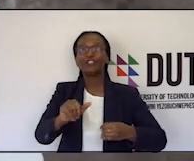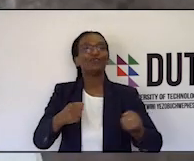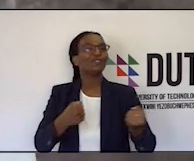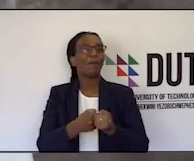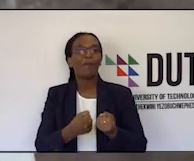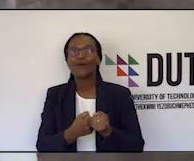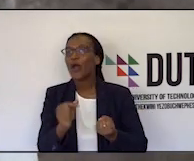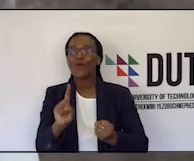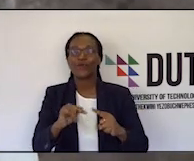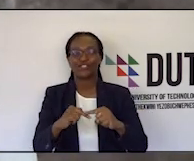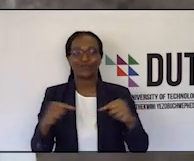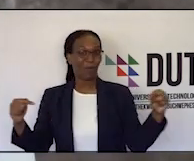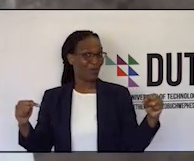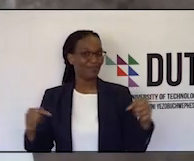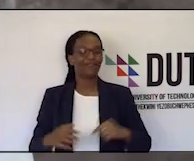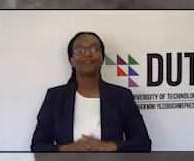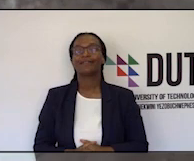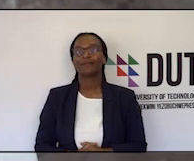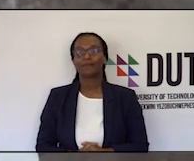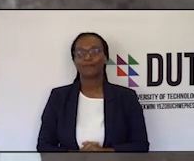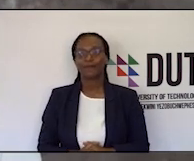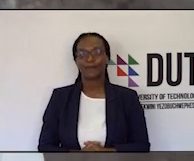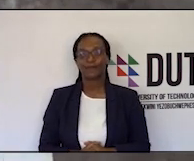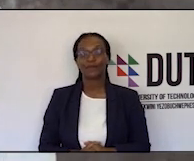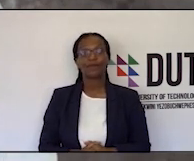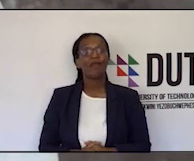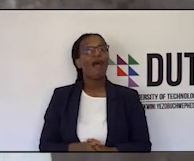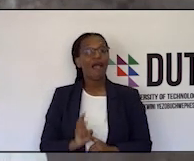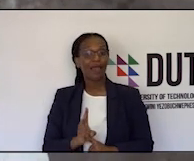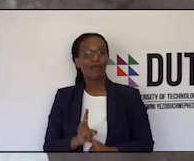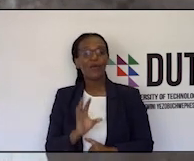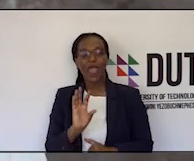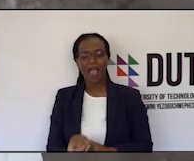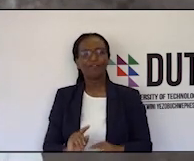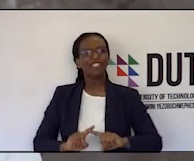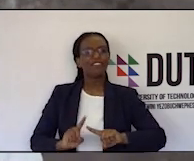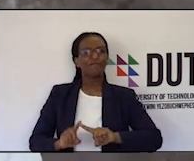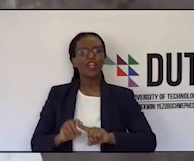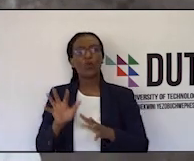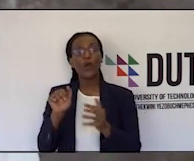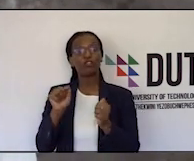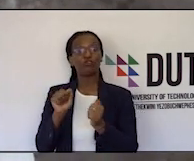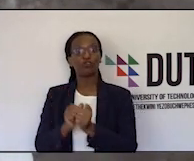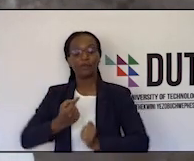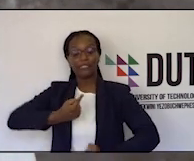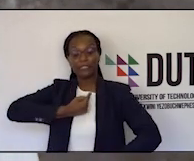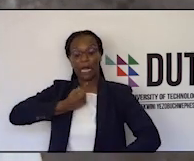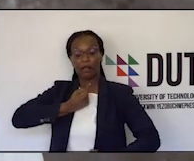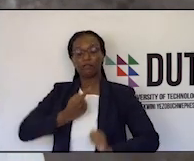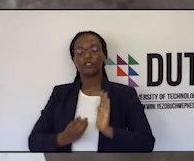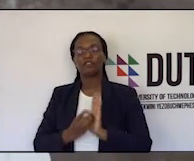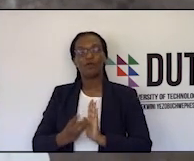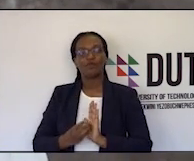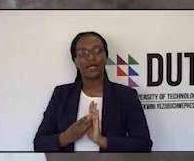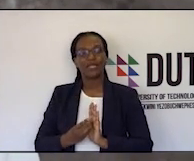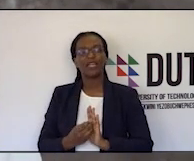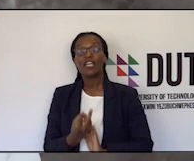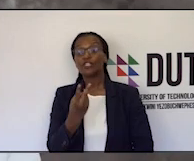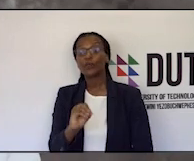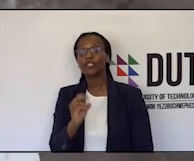indeed which to oppose. We also host self-development workshops.